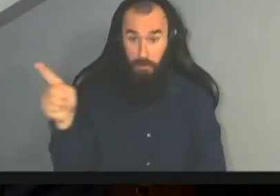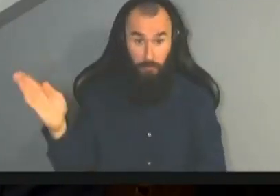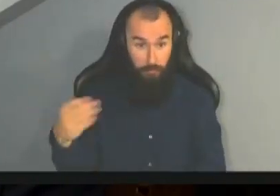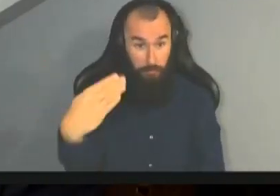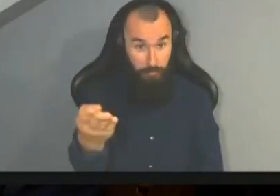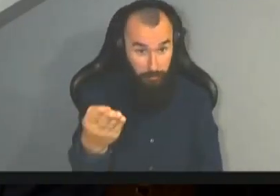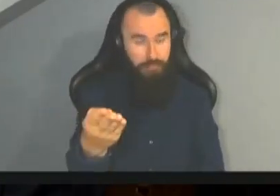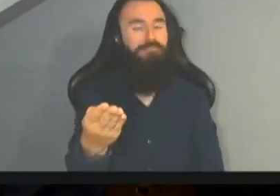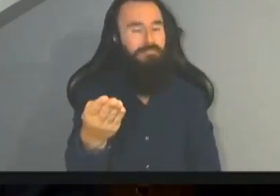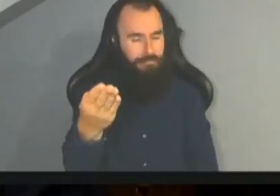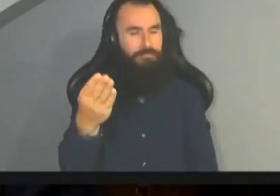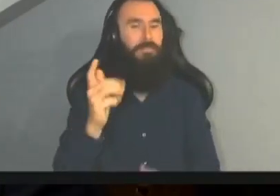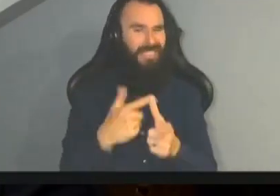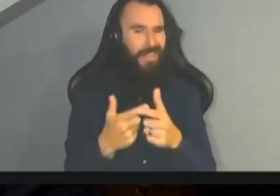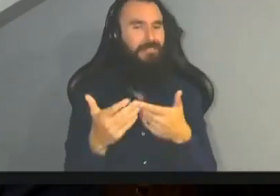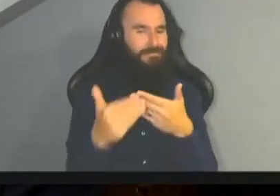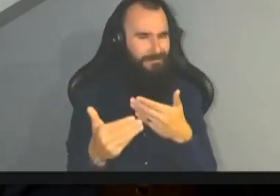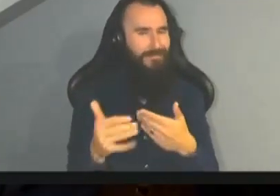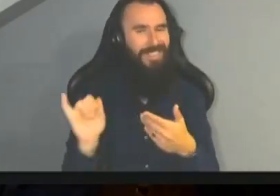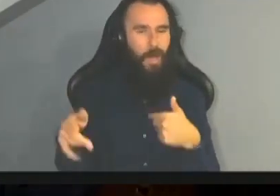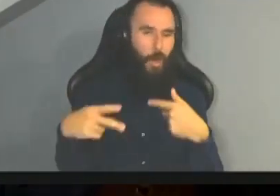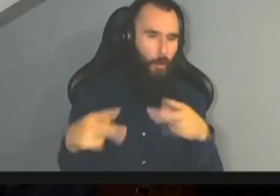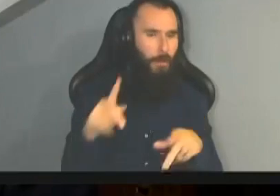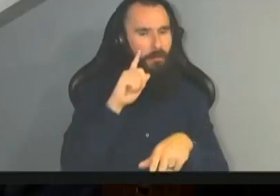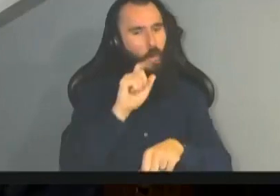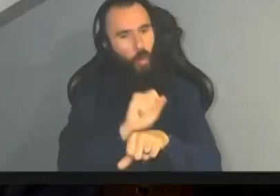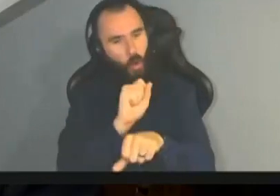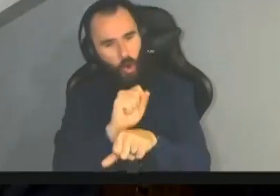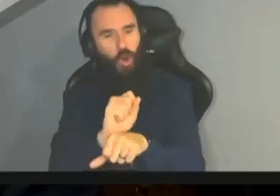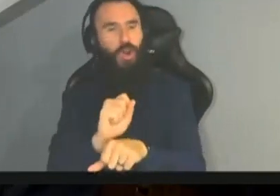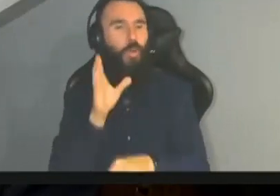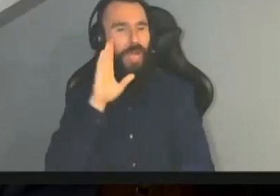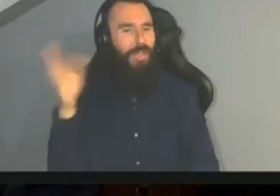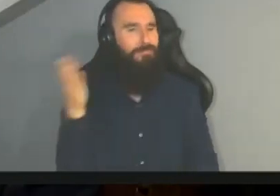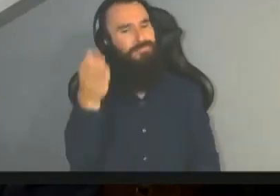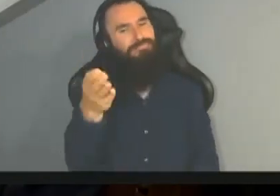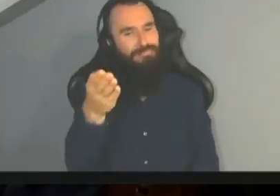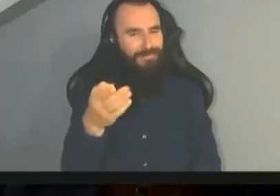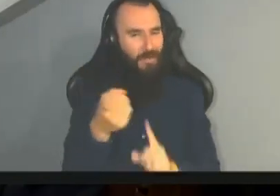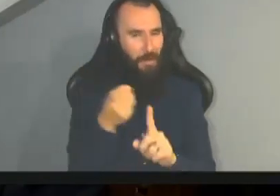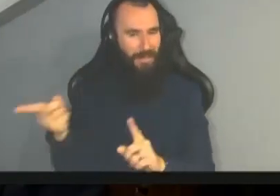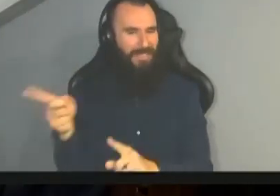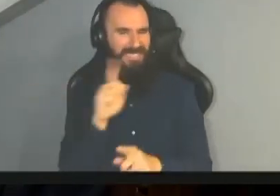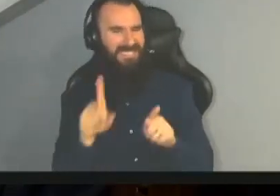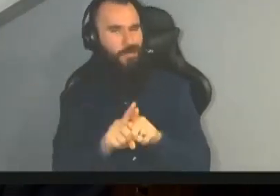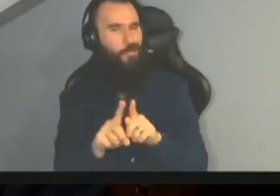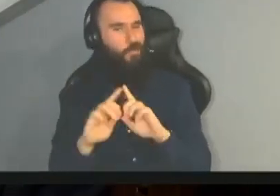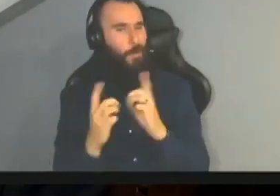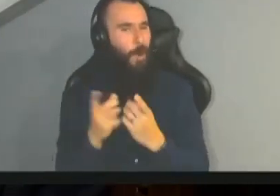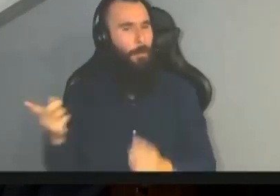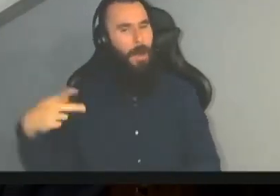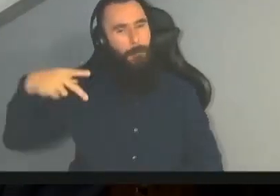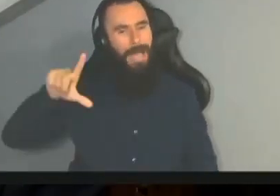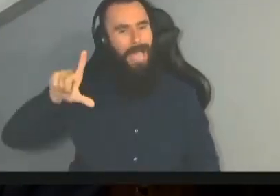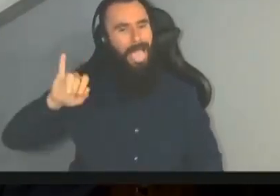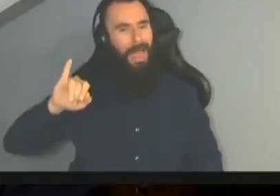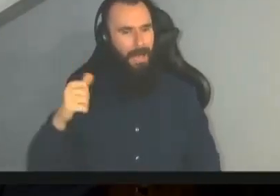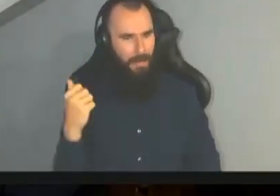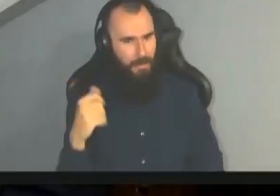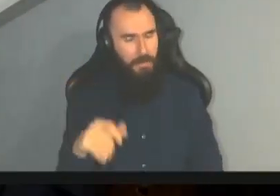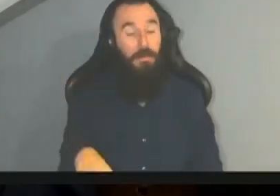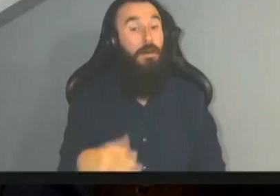the actual permits for work can be issued by our sister department at PLI. The